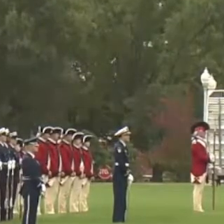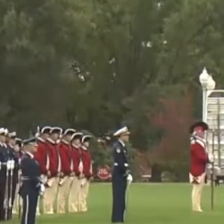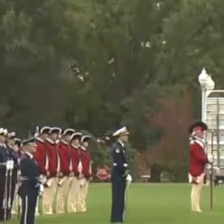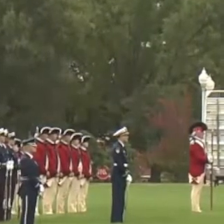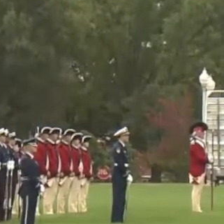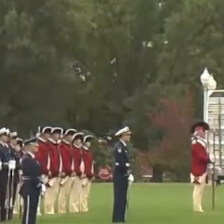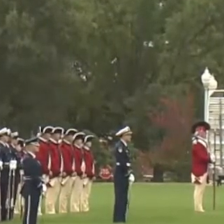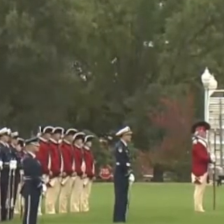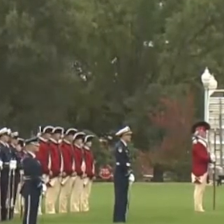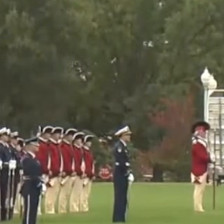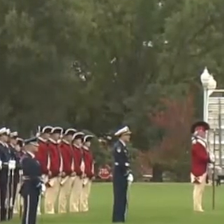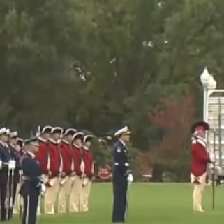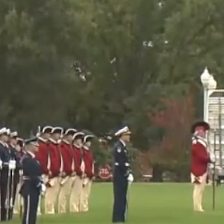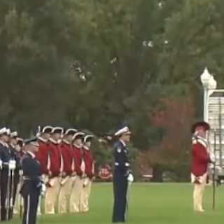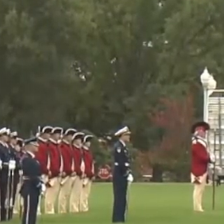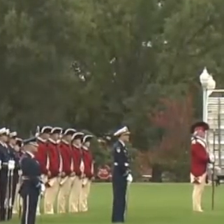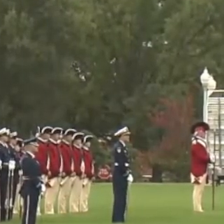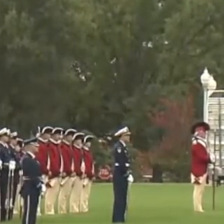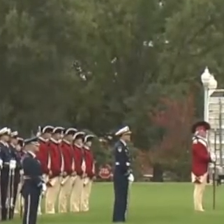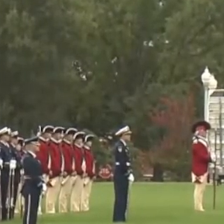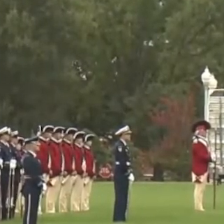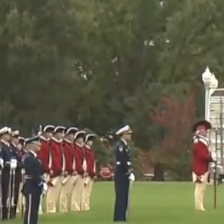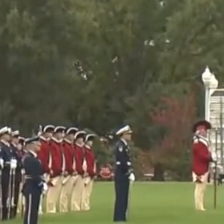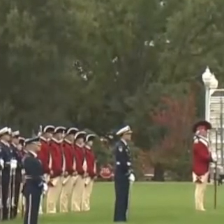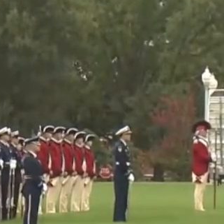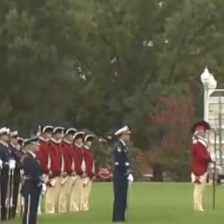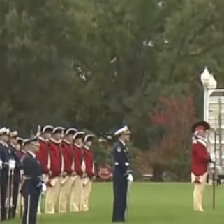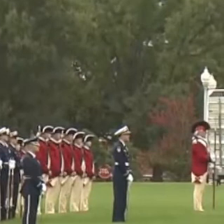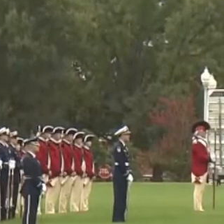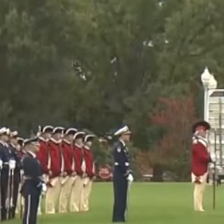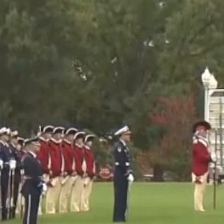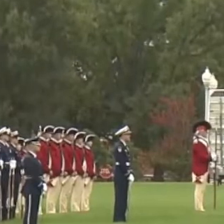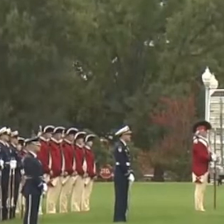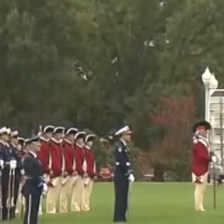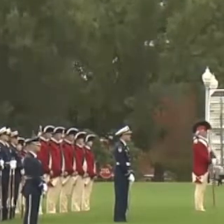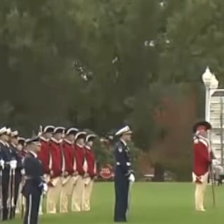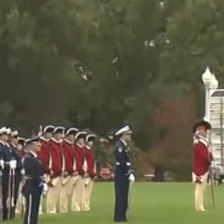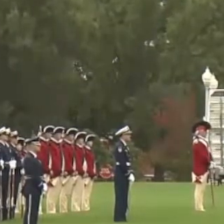Snap! Ceremonial! At ease!